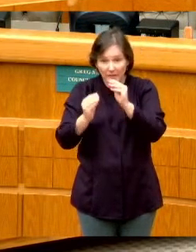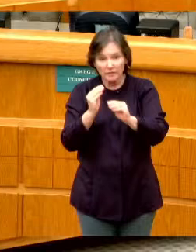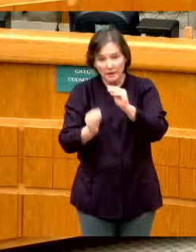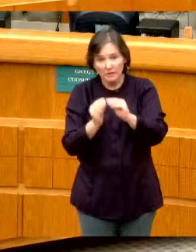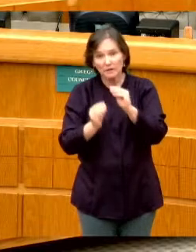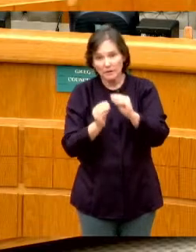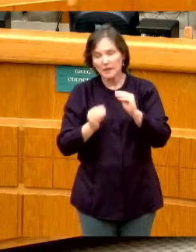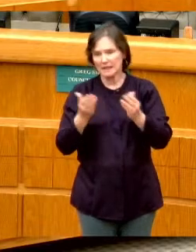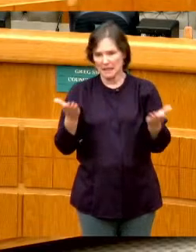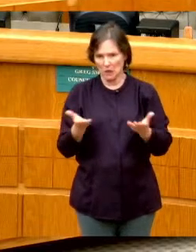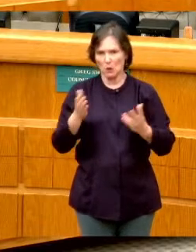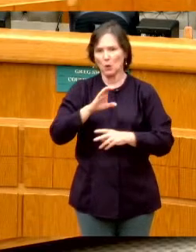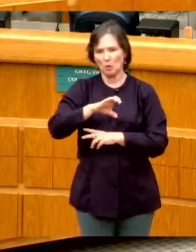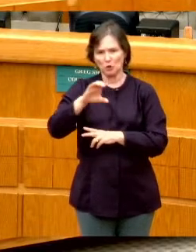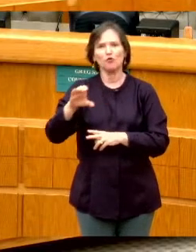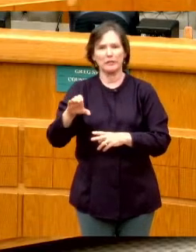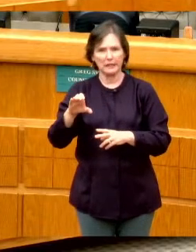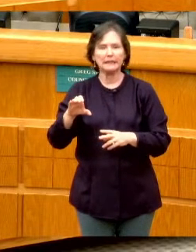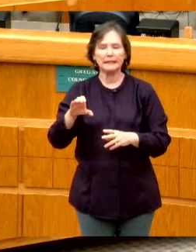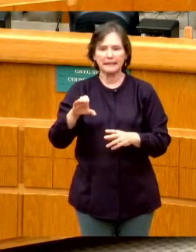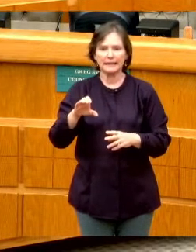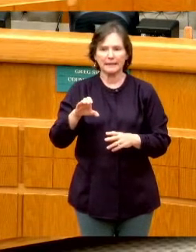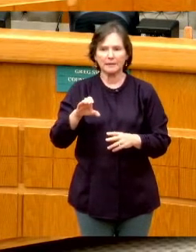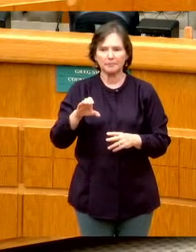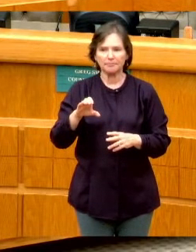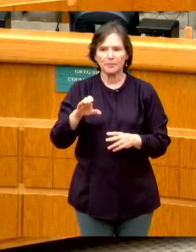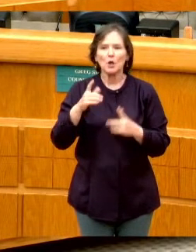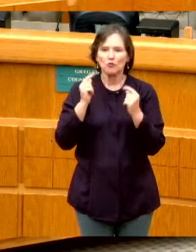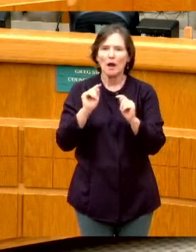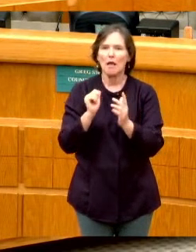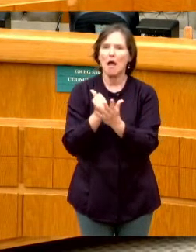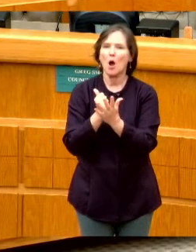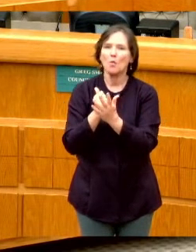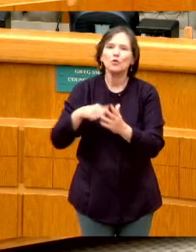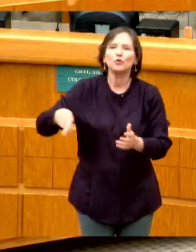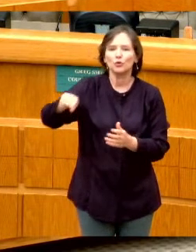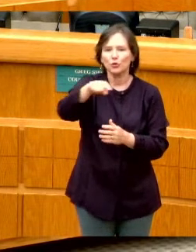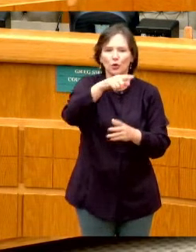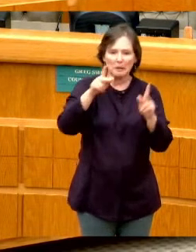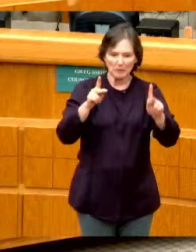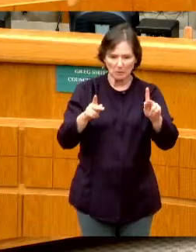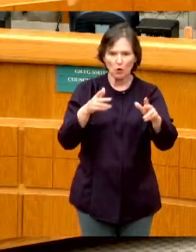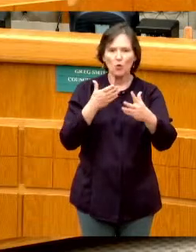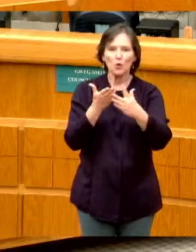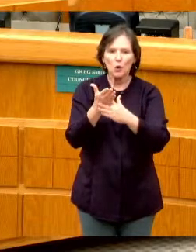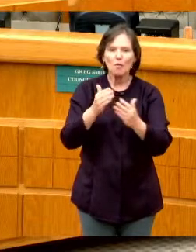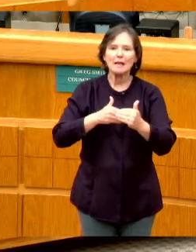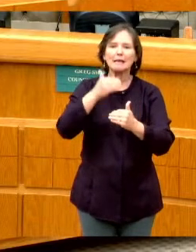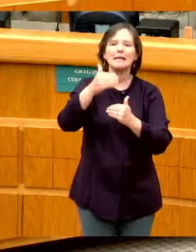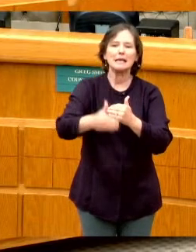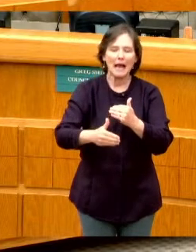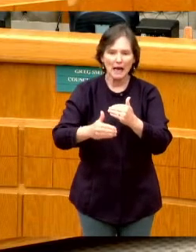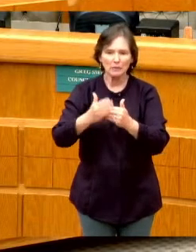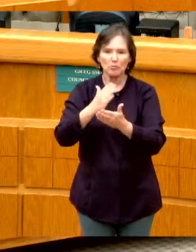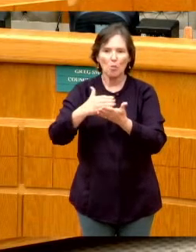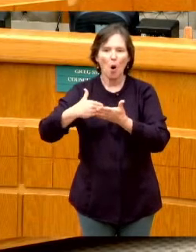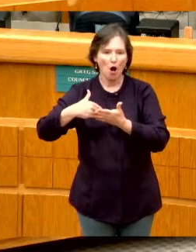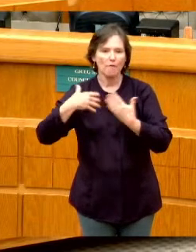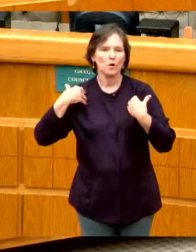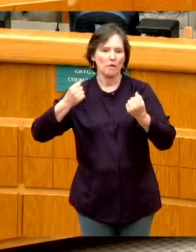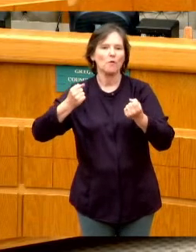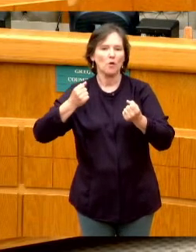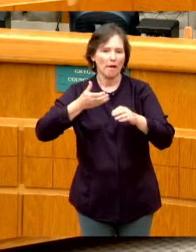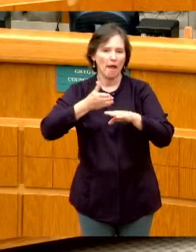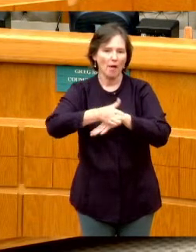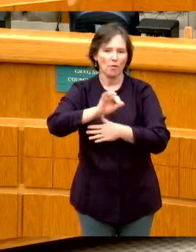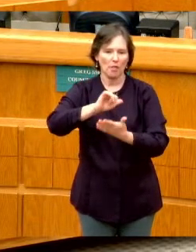your representatives to help you through this next phase here of recovery. Through all this week's hardships, though,